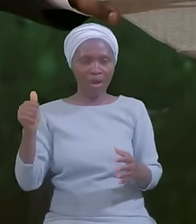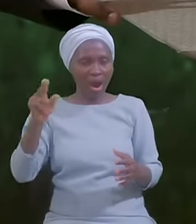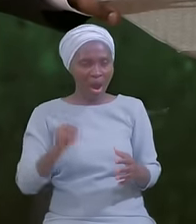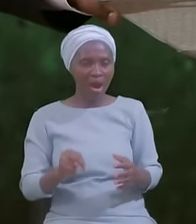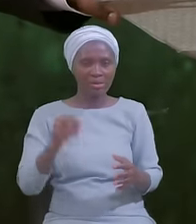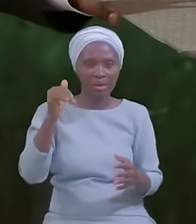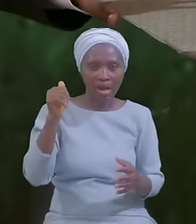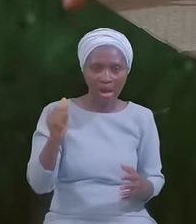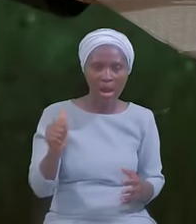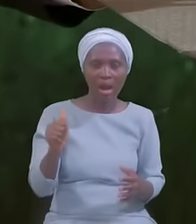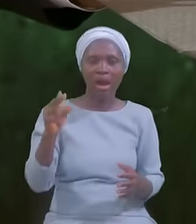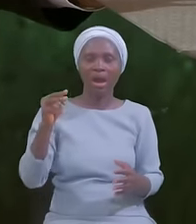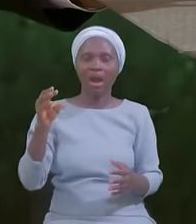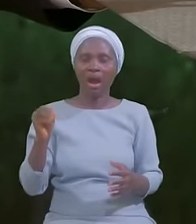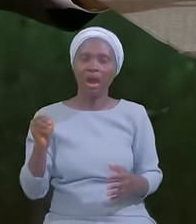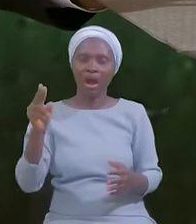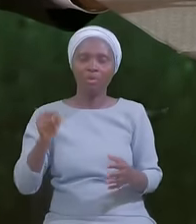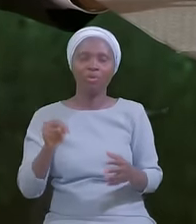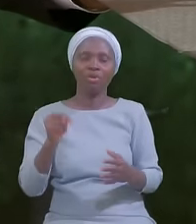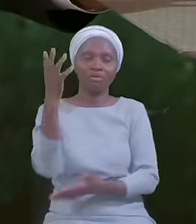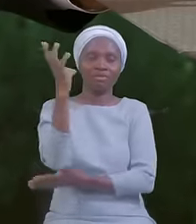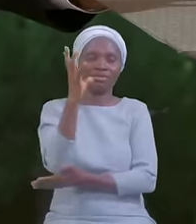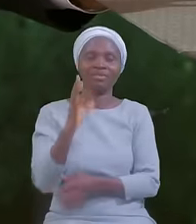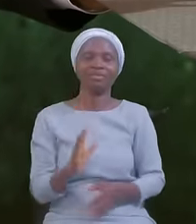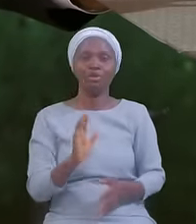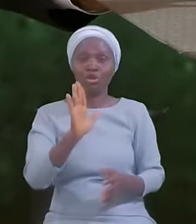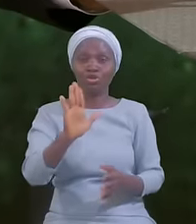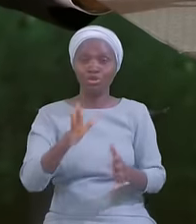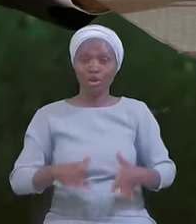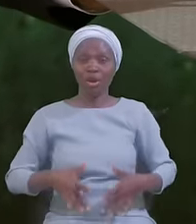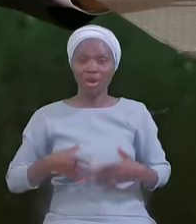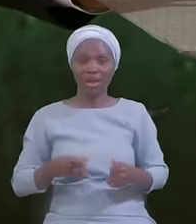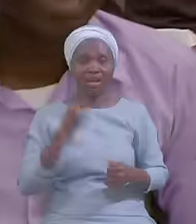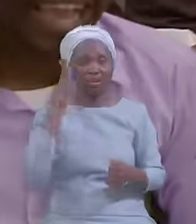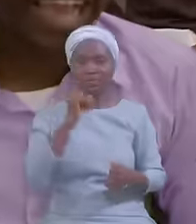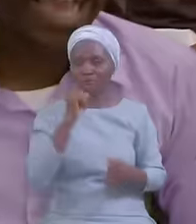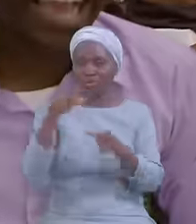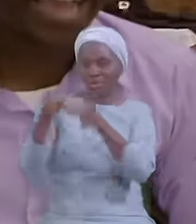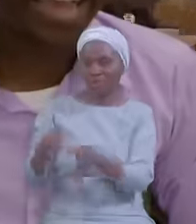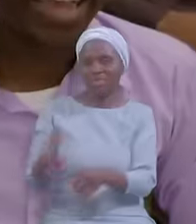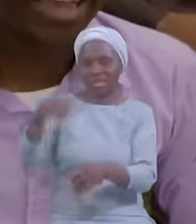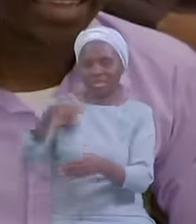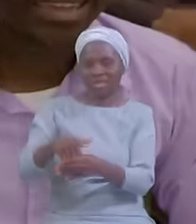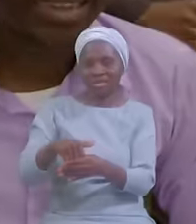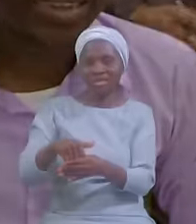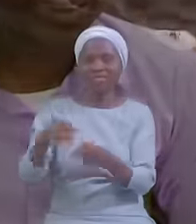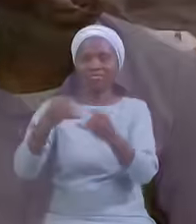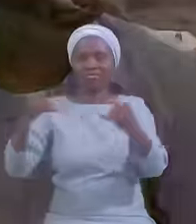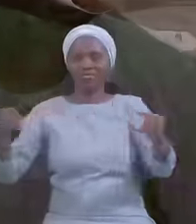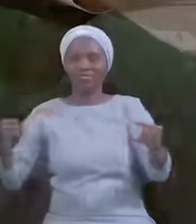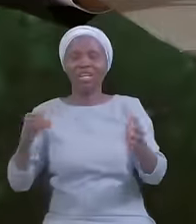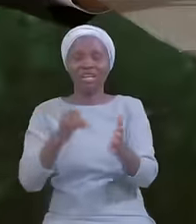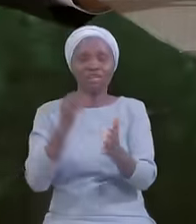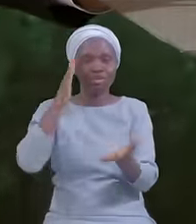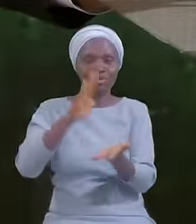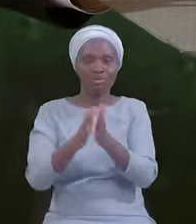tree. Your life will not remain a dry rod. It shall become